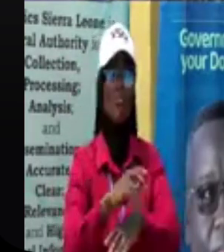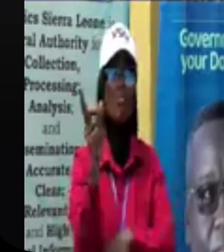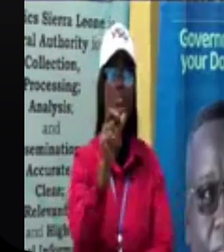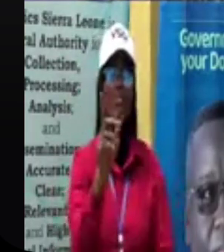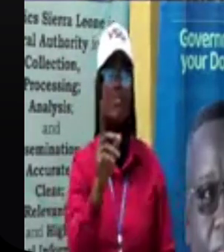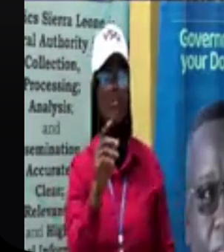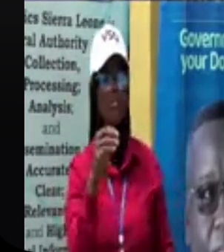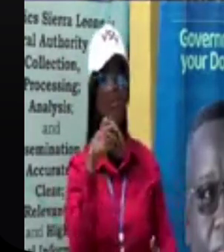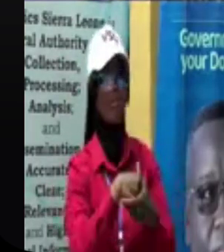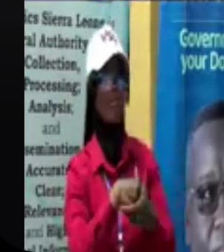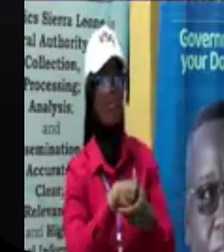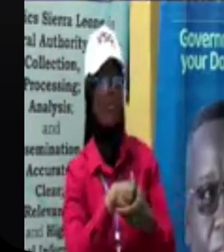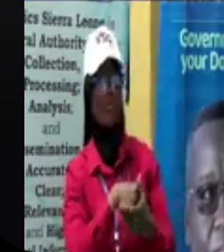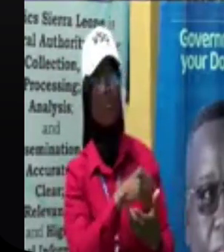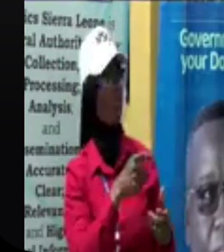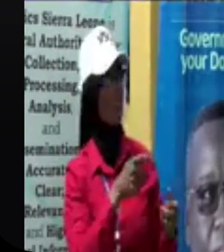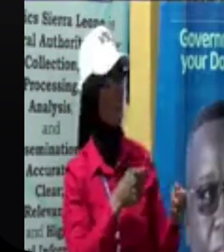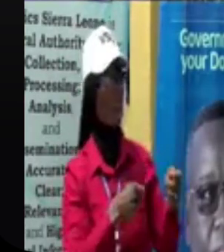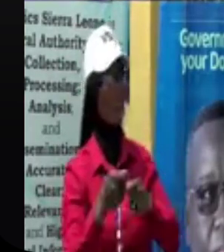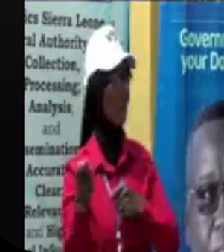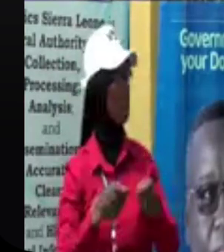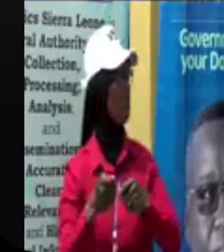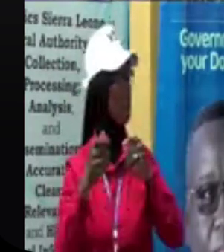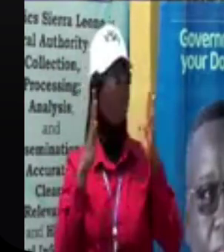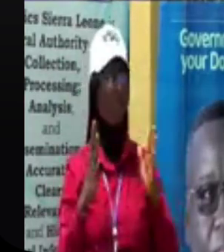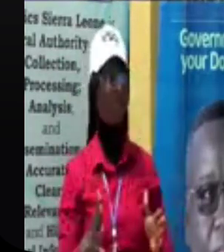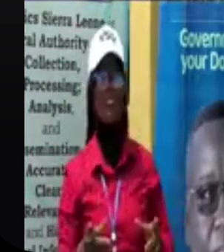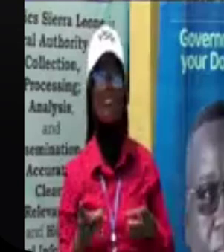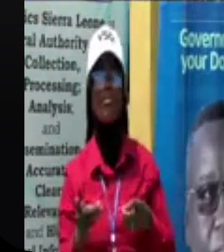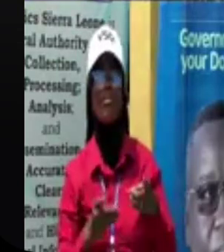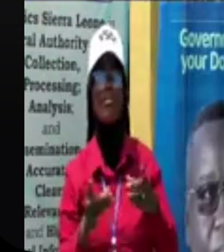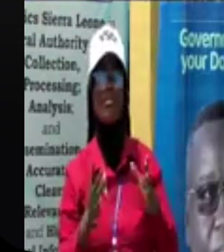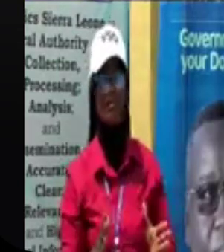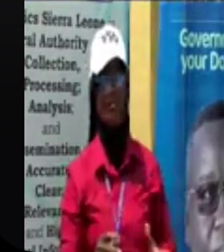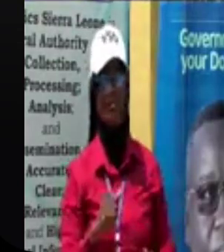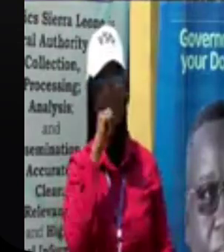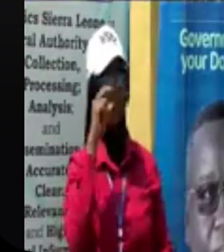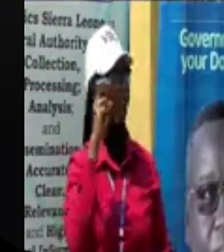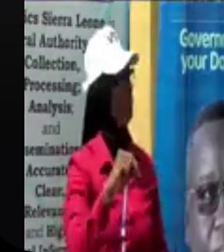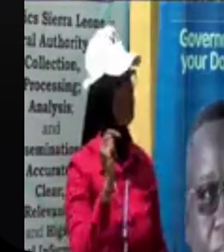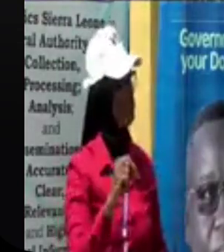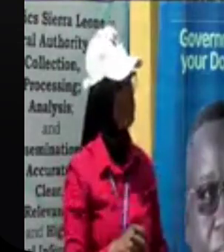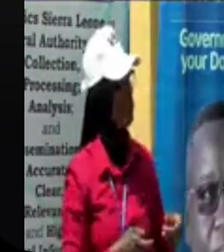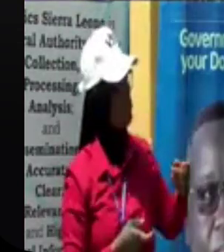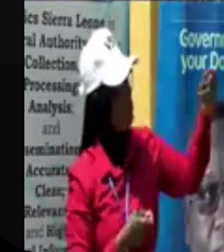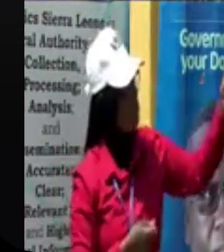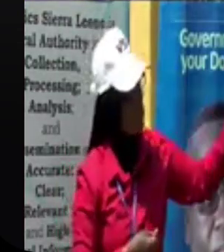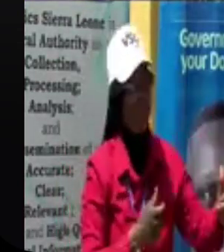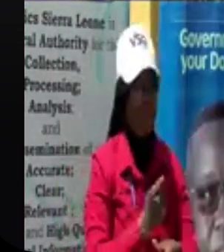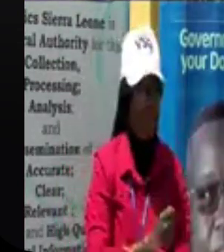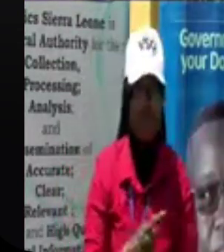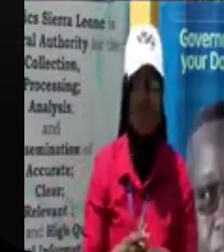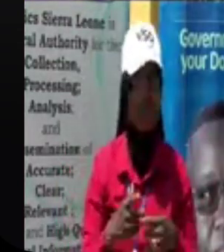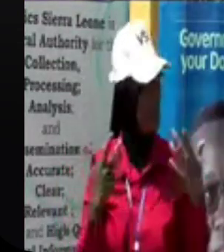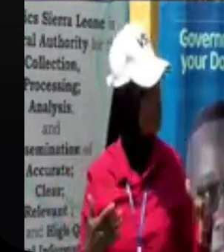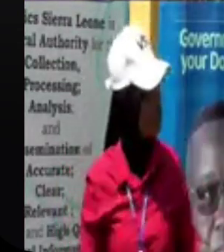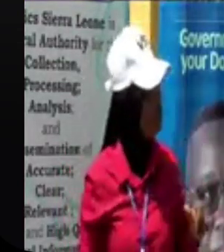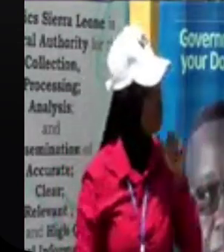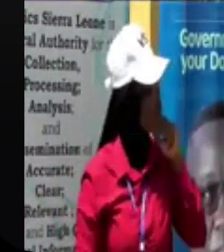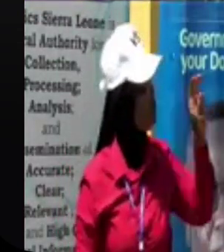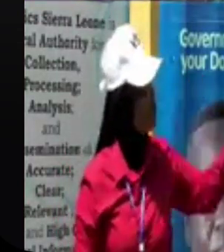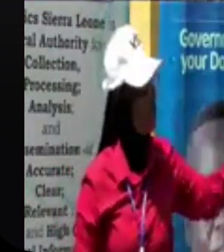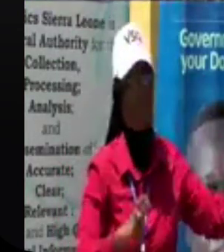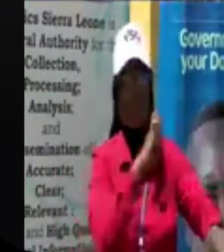did. Director, we don't need for touch fit salon, we don't give updates. We don't need for going